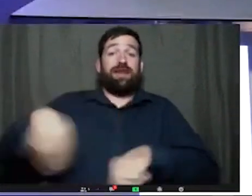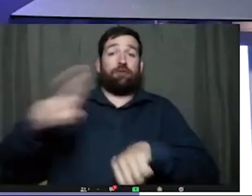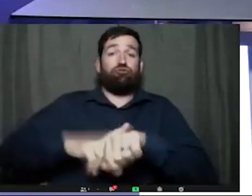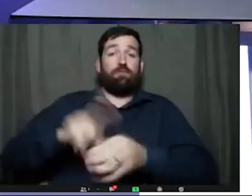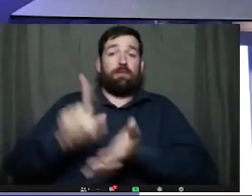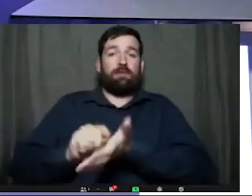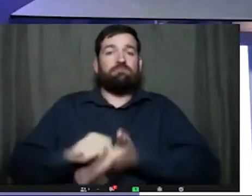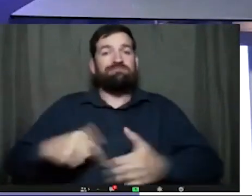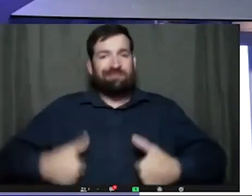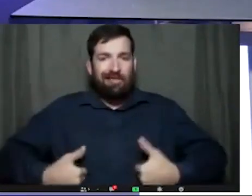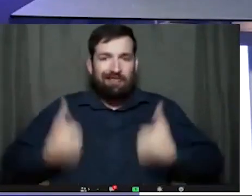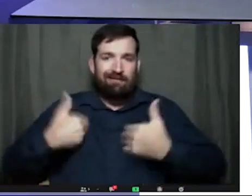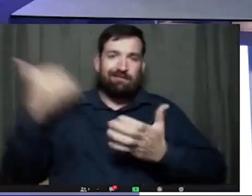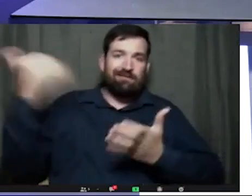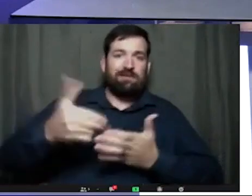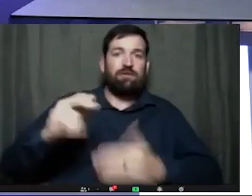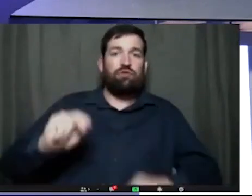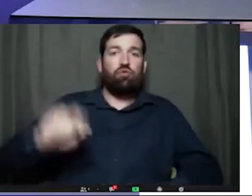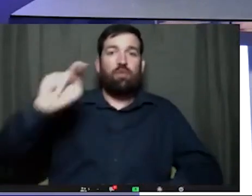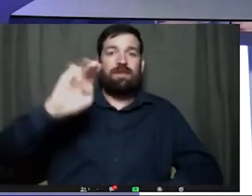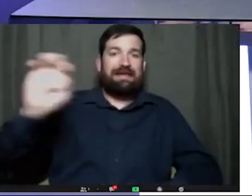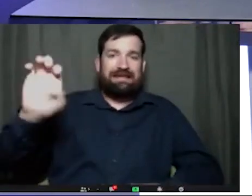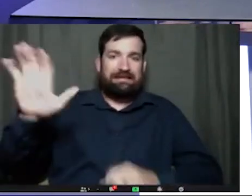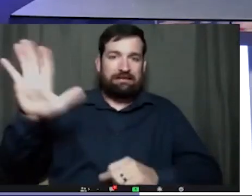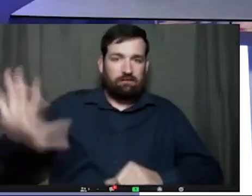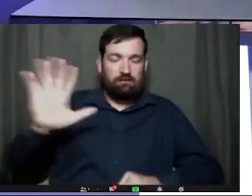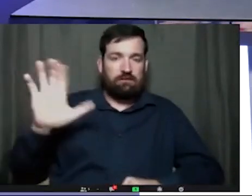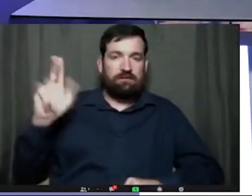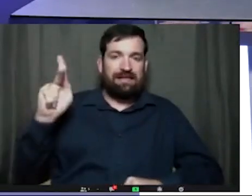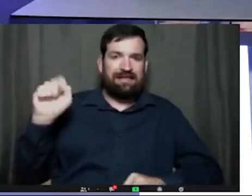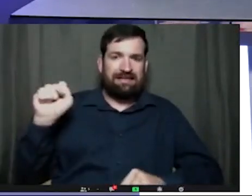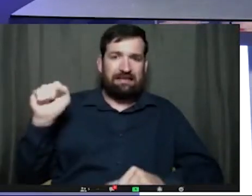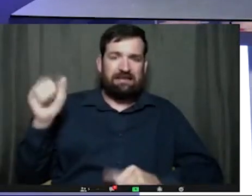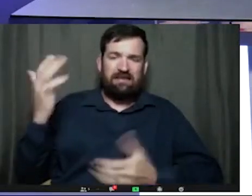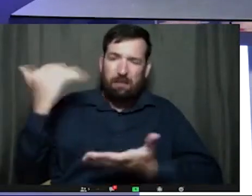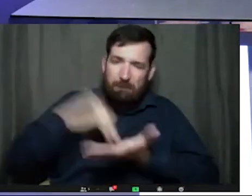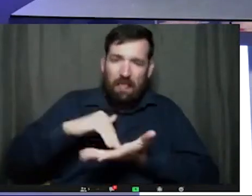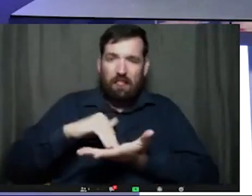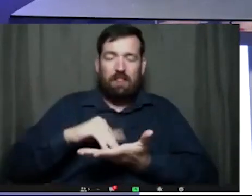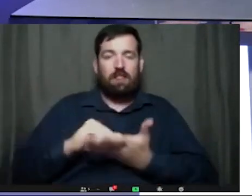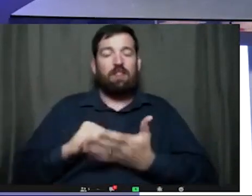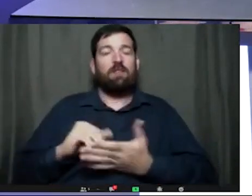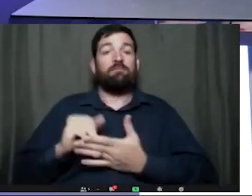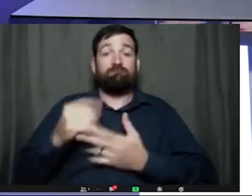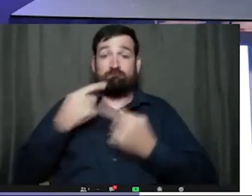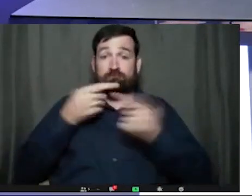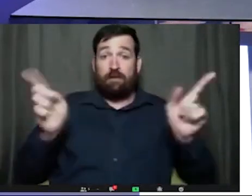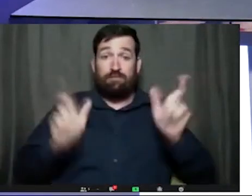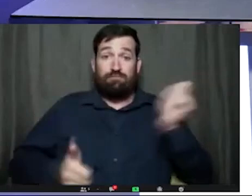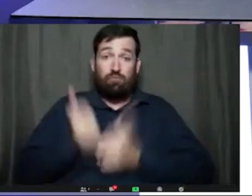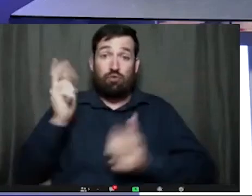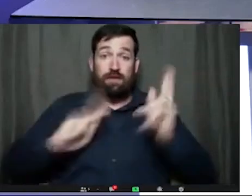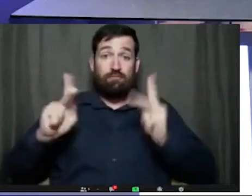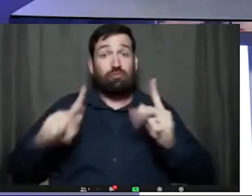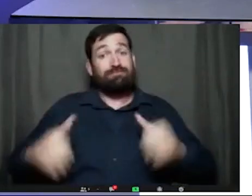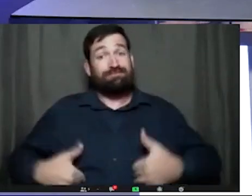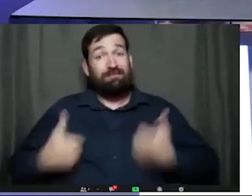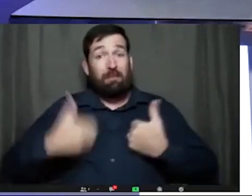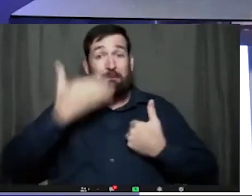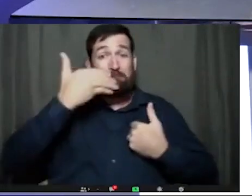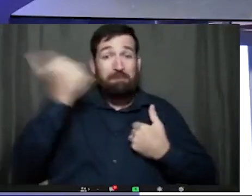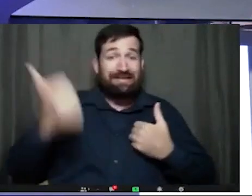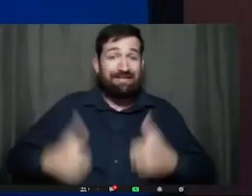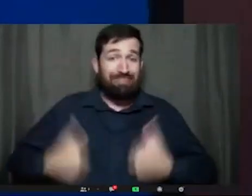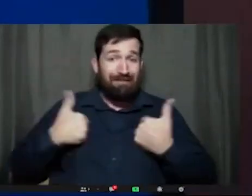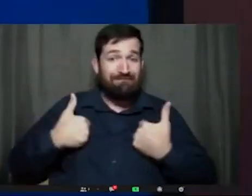the northeast corner of Kansas, right in the thick of it. I can tell you that most people here are living their best lives, clearly ready to